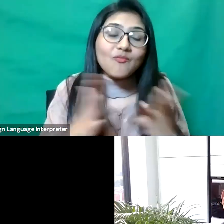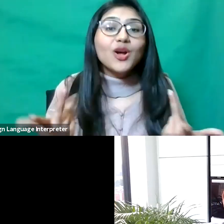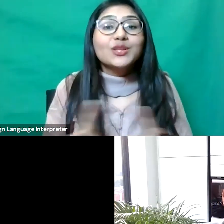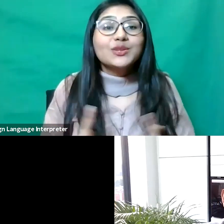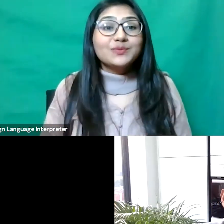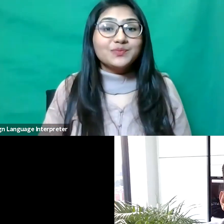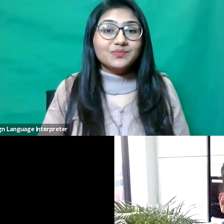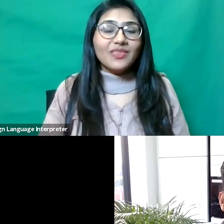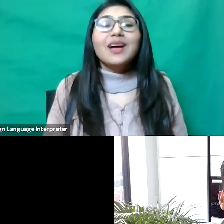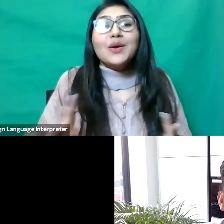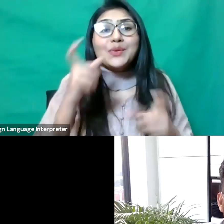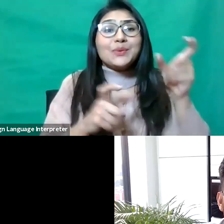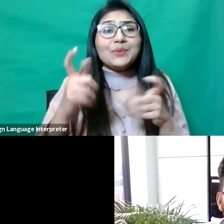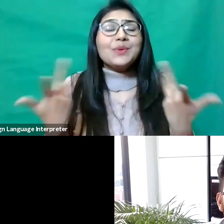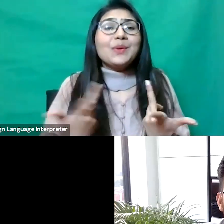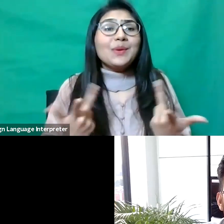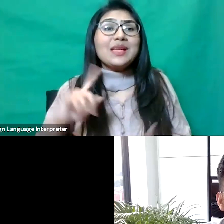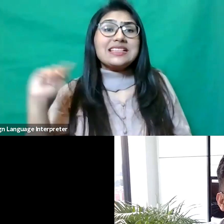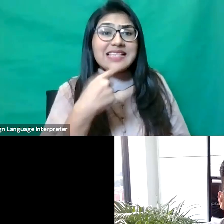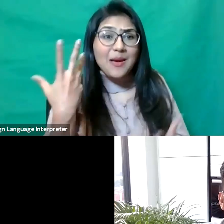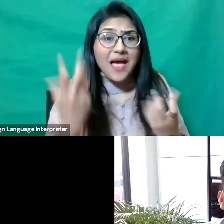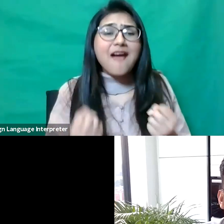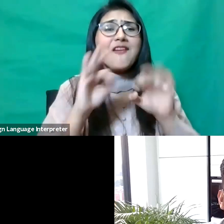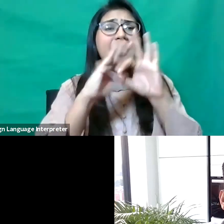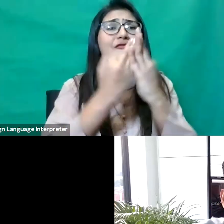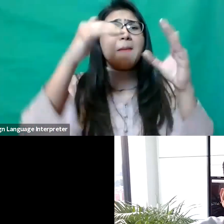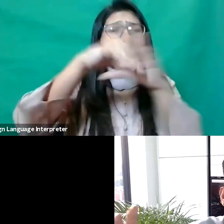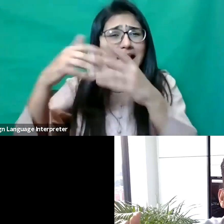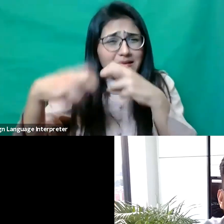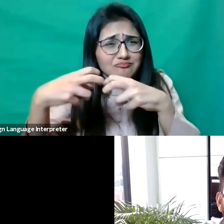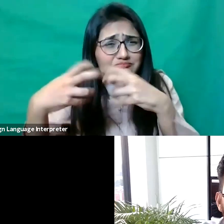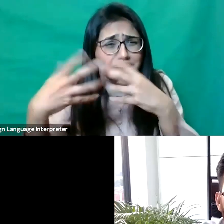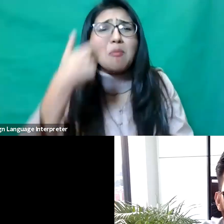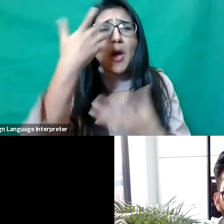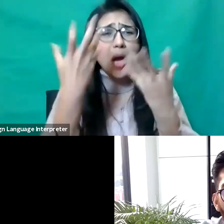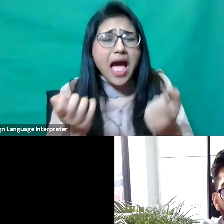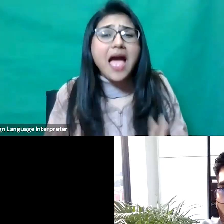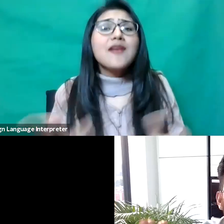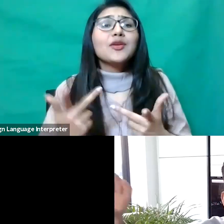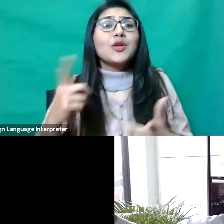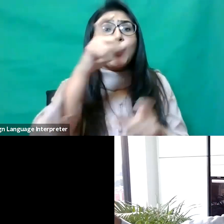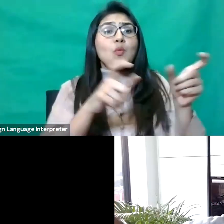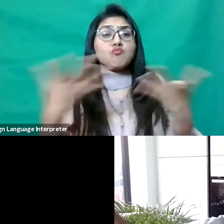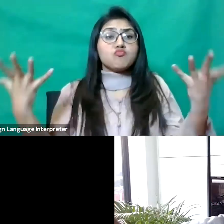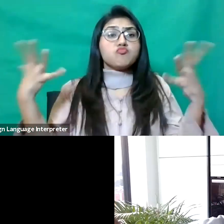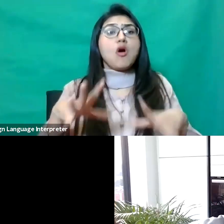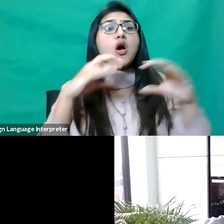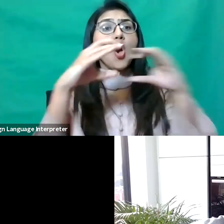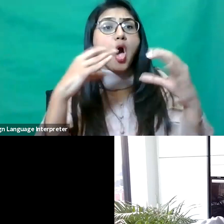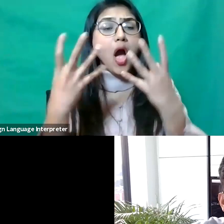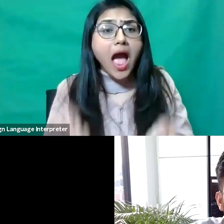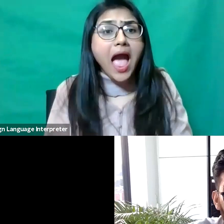we all had barriers and challenges when we had to have like group conversations, when we have the